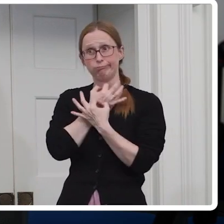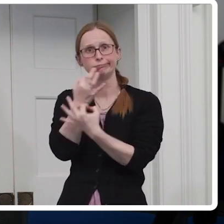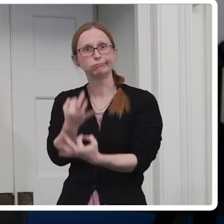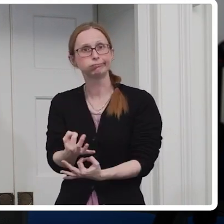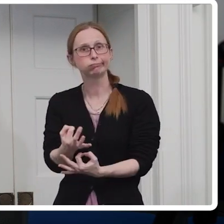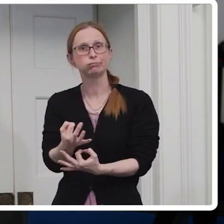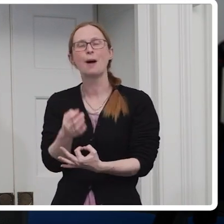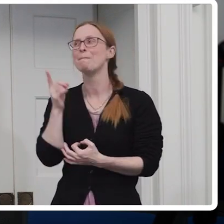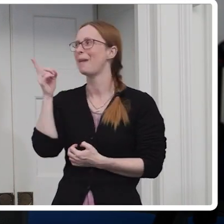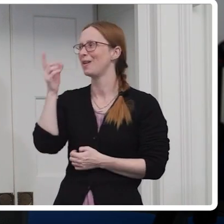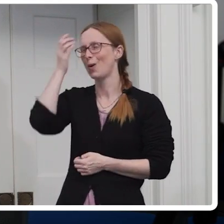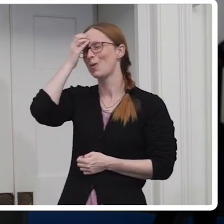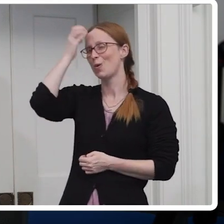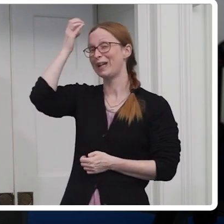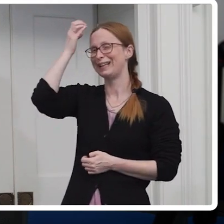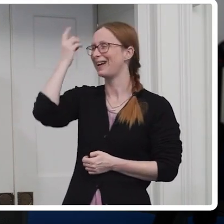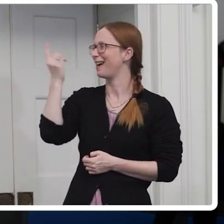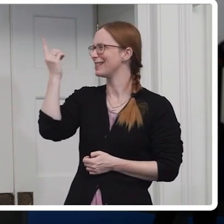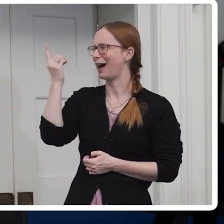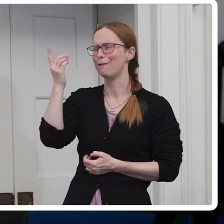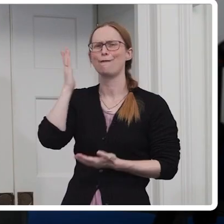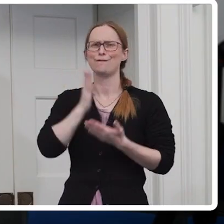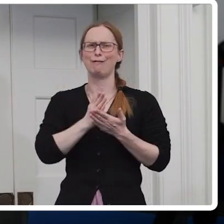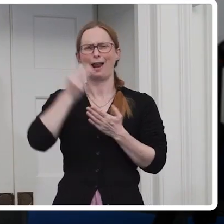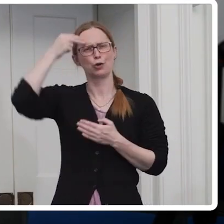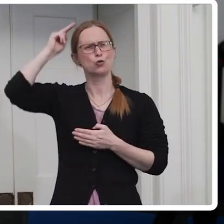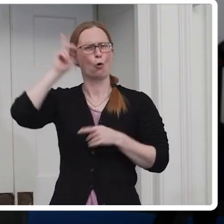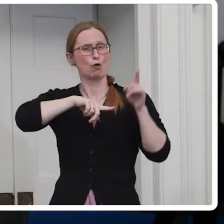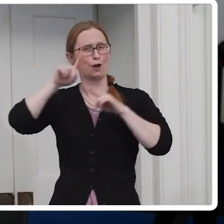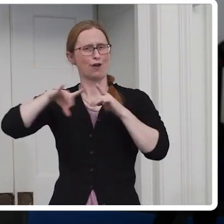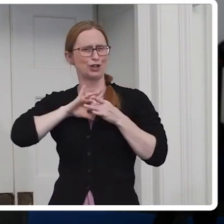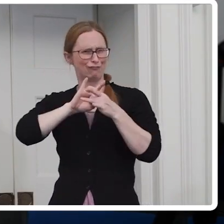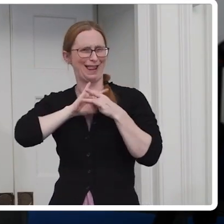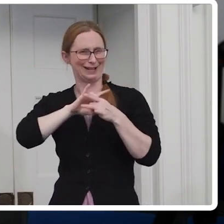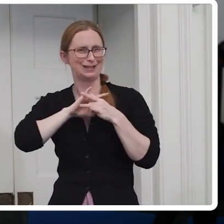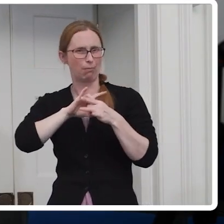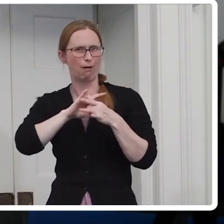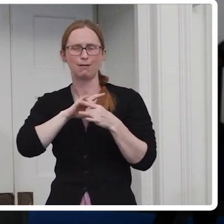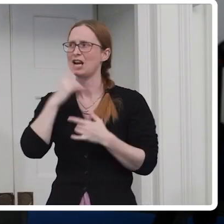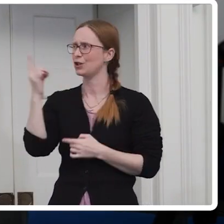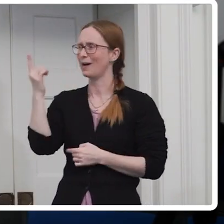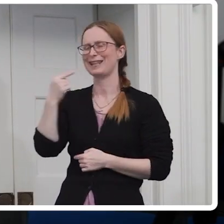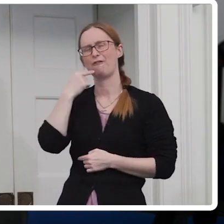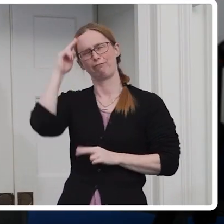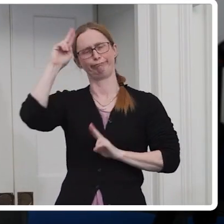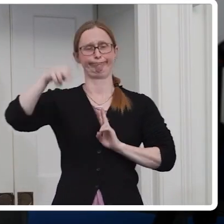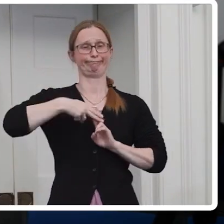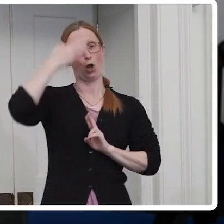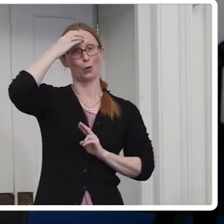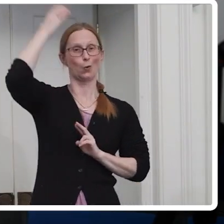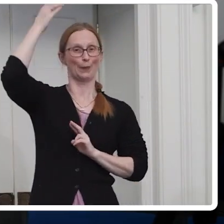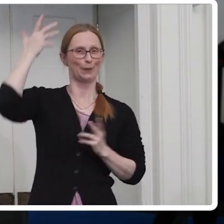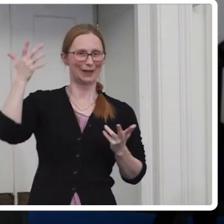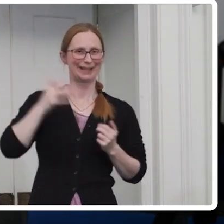really kind of drew me. And I think Queen is so relatable in a kind of very neurodivergent way, in that she identified